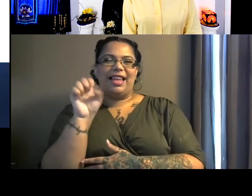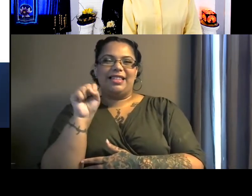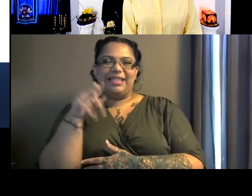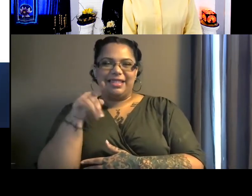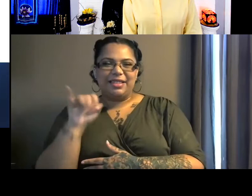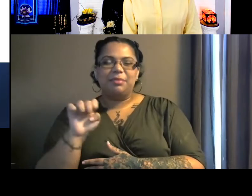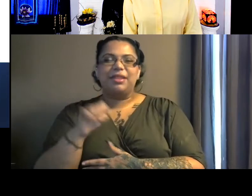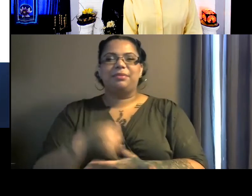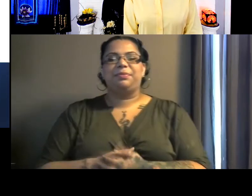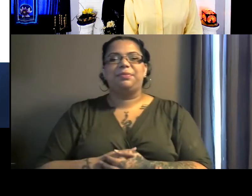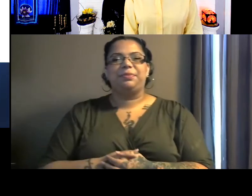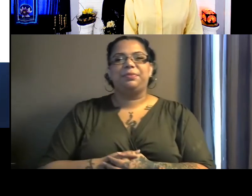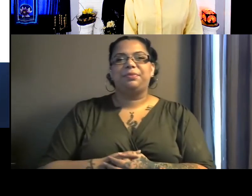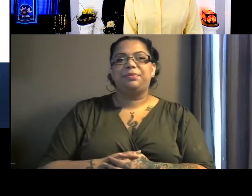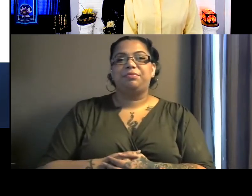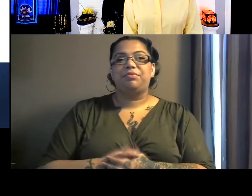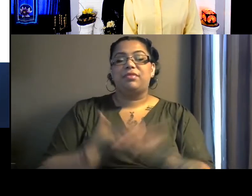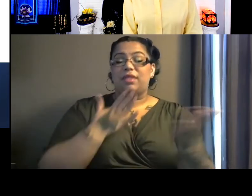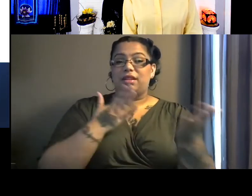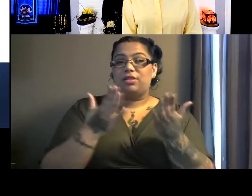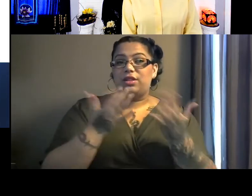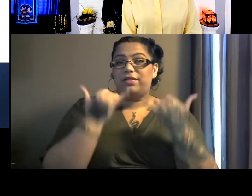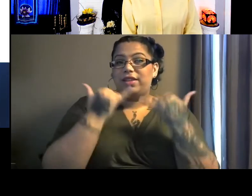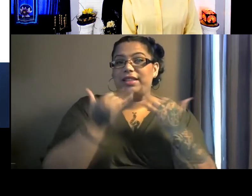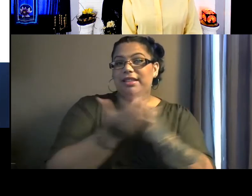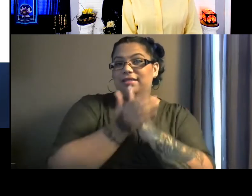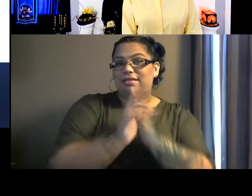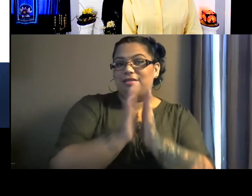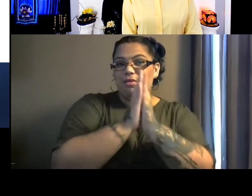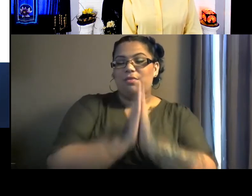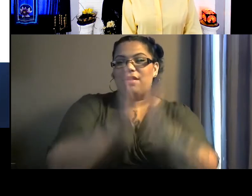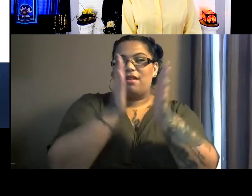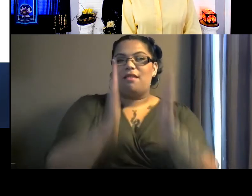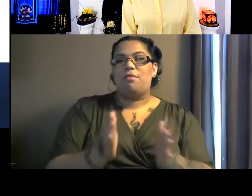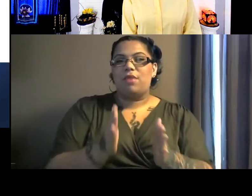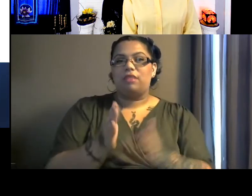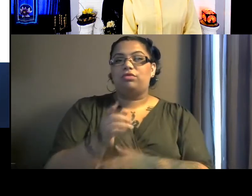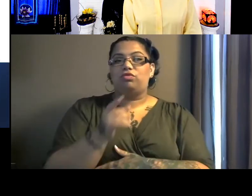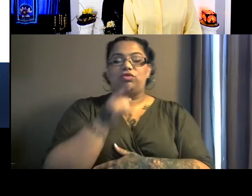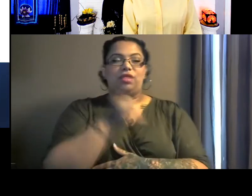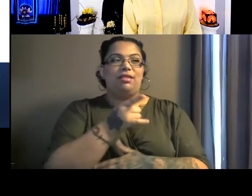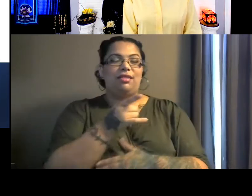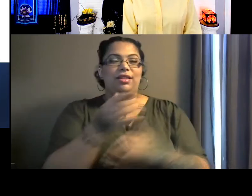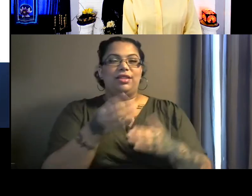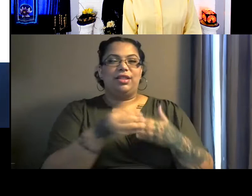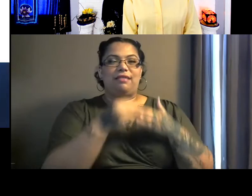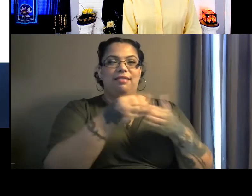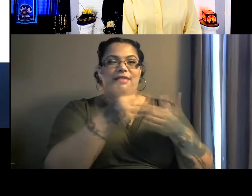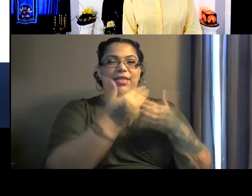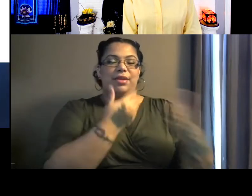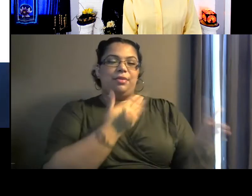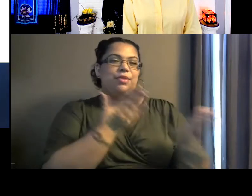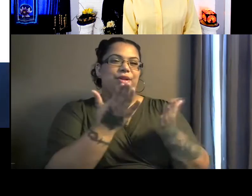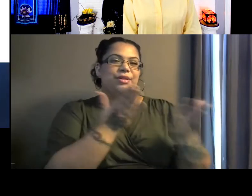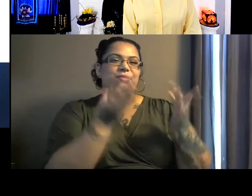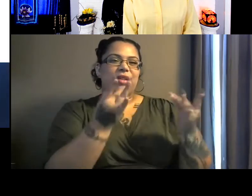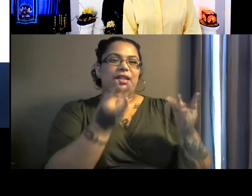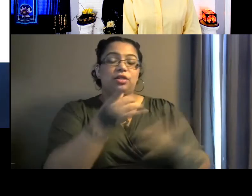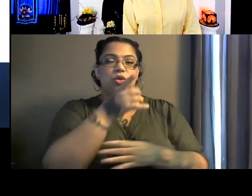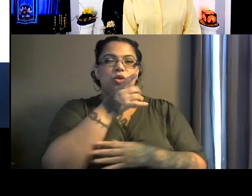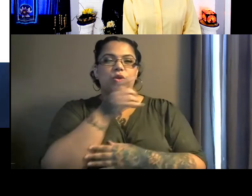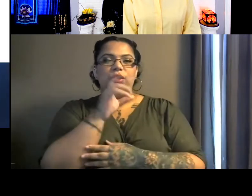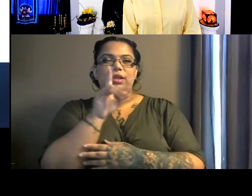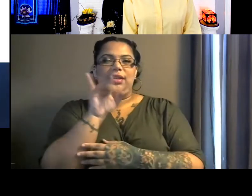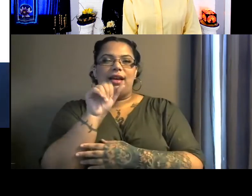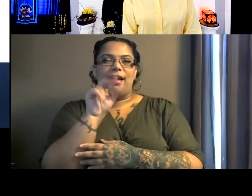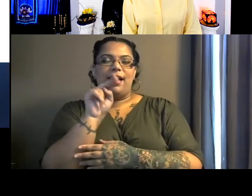Serving as today's practitioner who led the pre-service meditation is Dianne Stewart